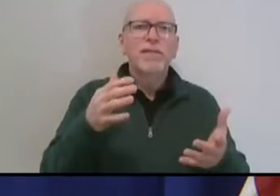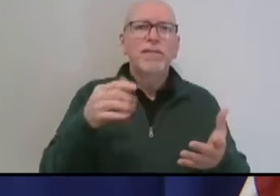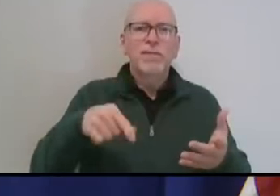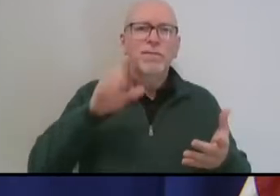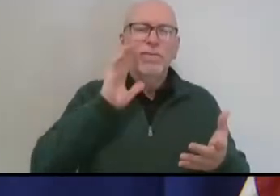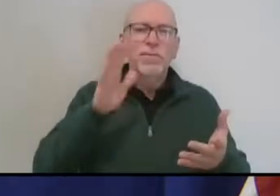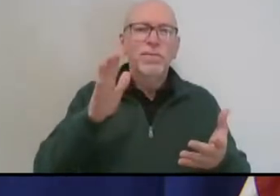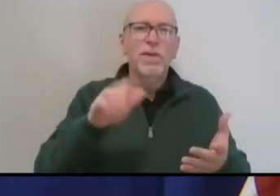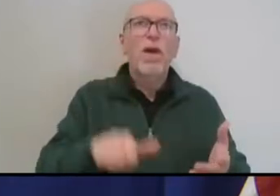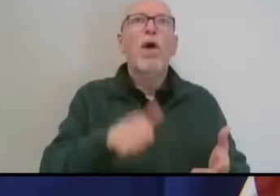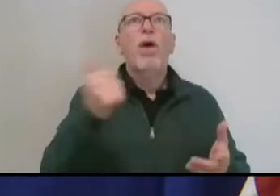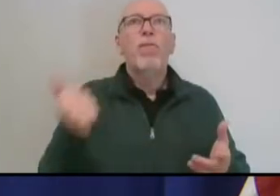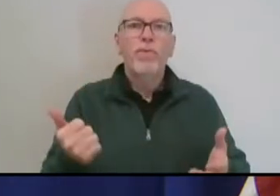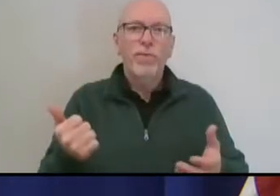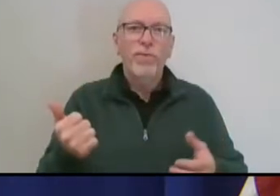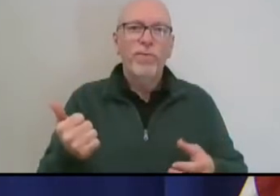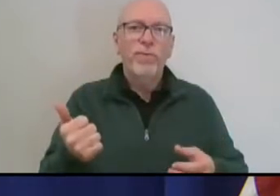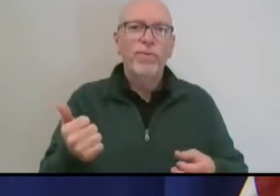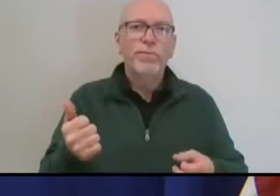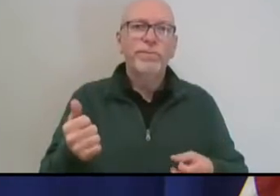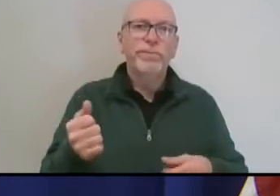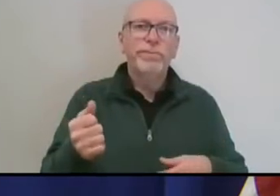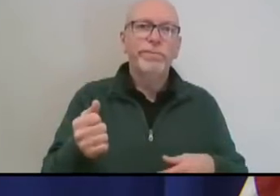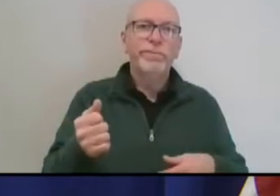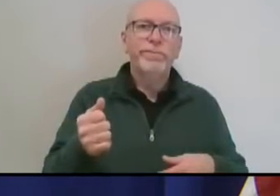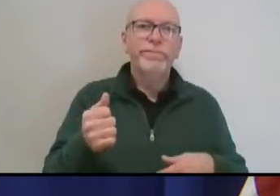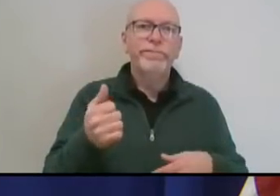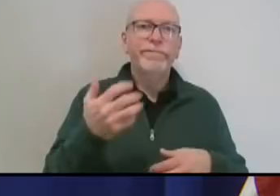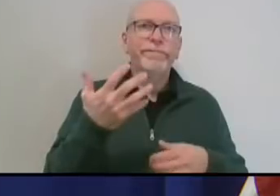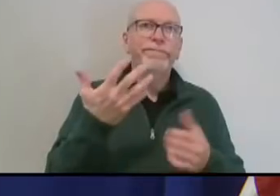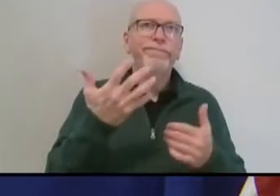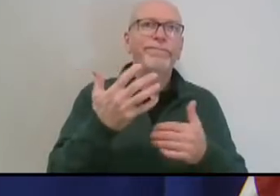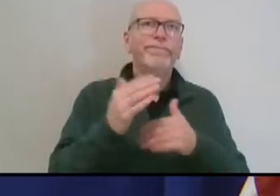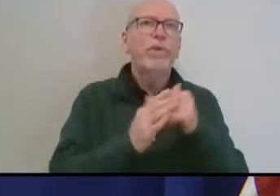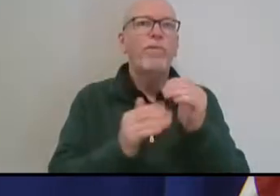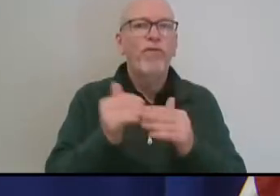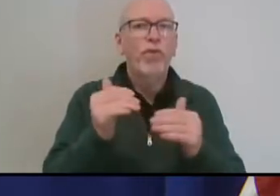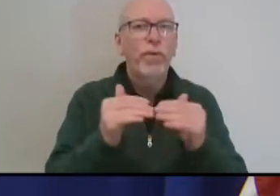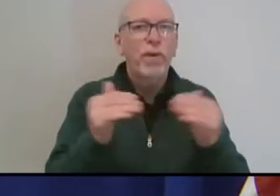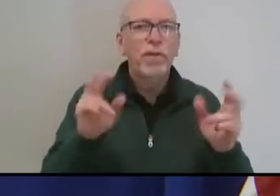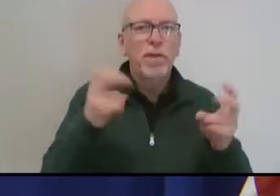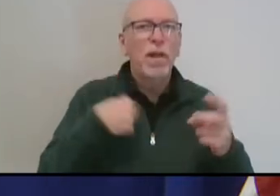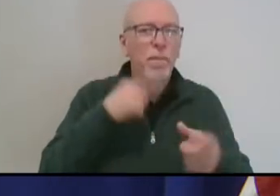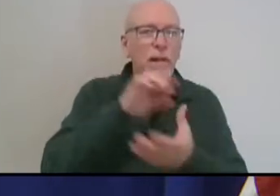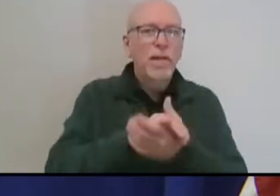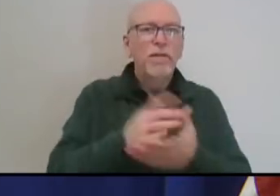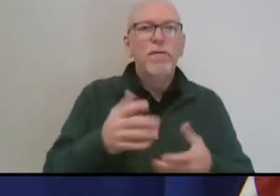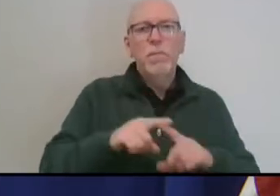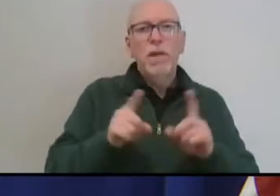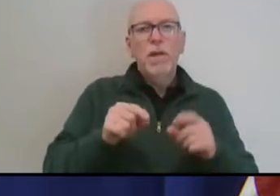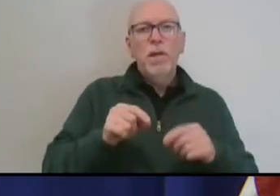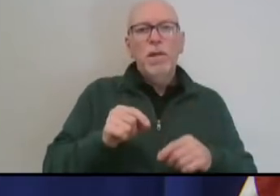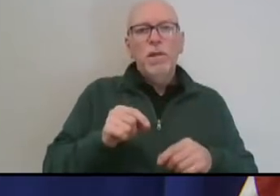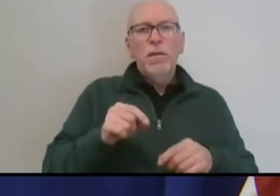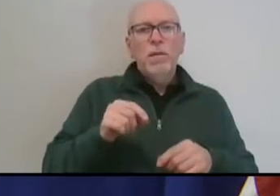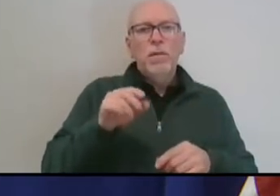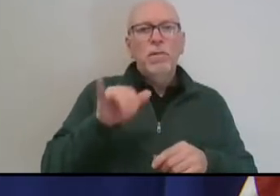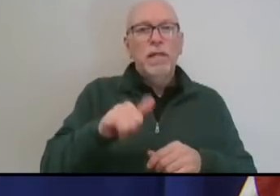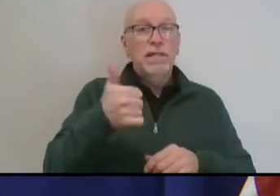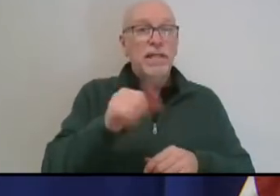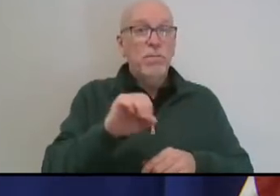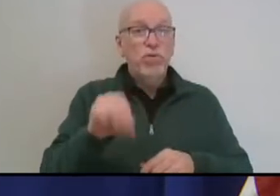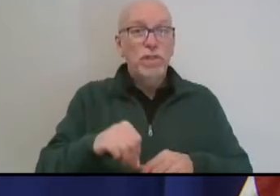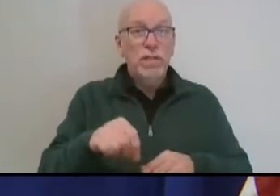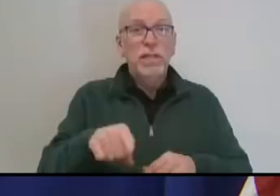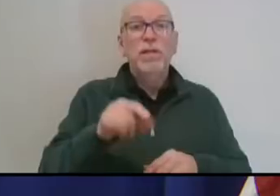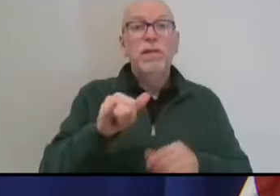yet another data point of comfort, I would believe. But the 10% are looking at their